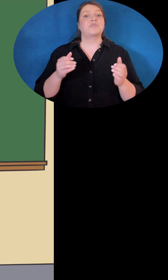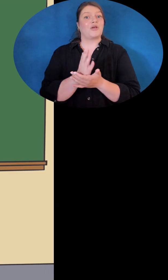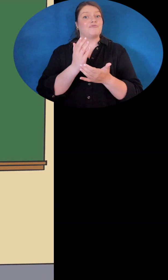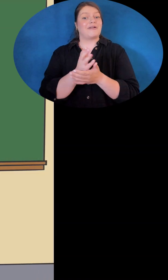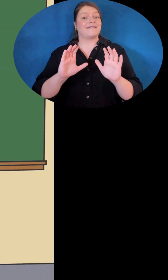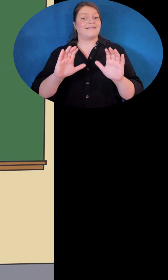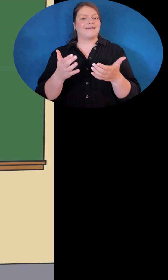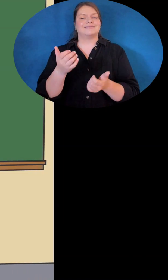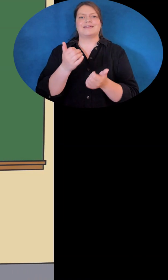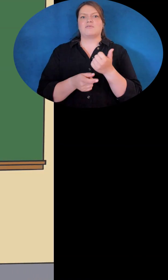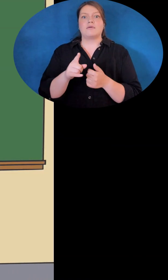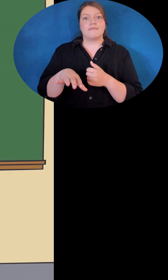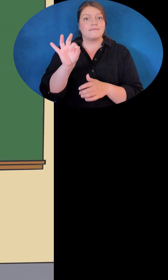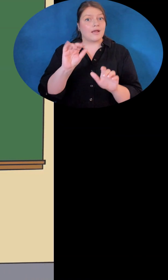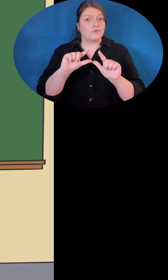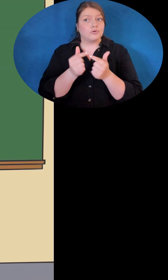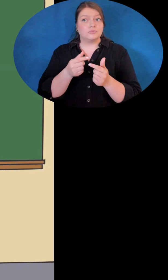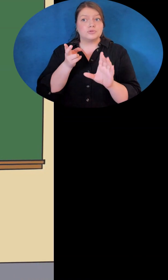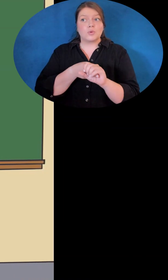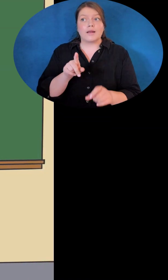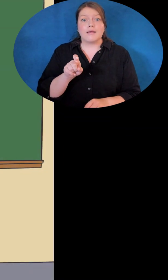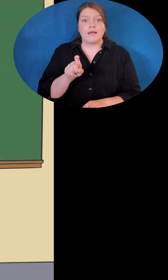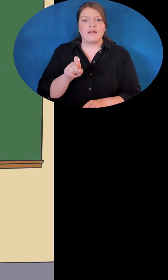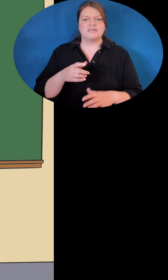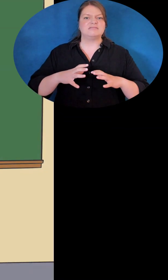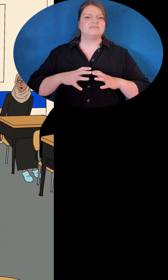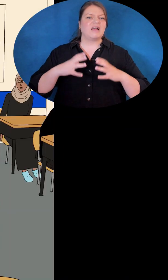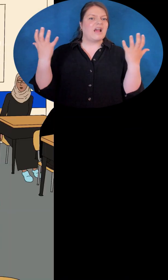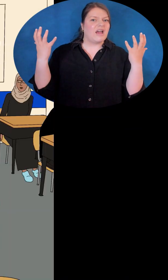All right, class, everyone find a group to join.